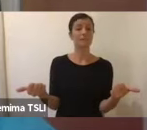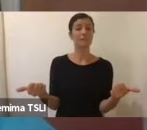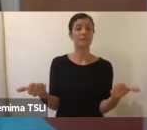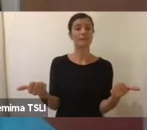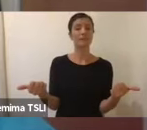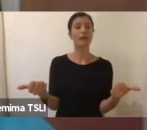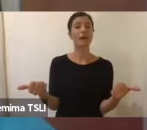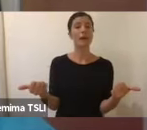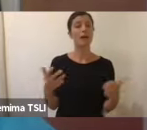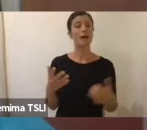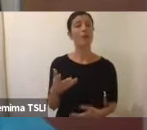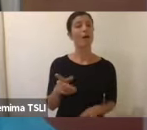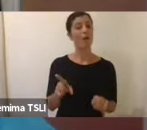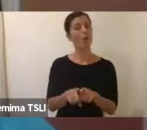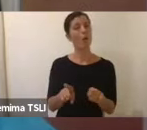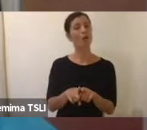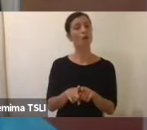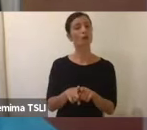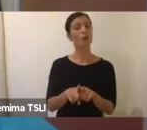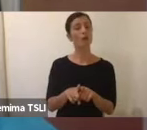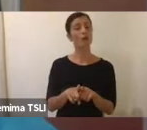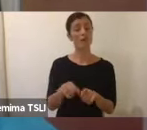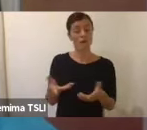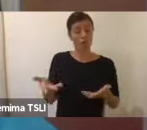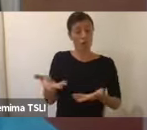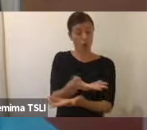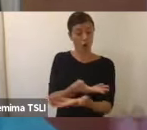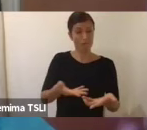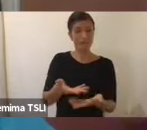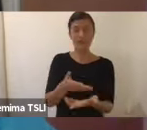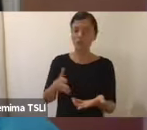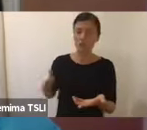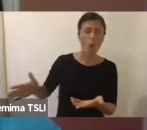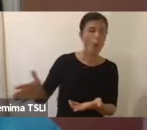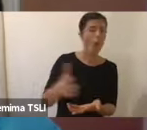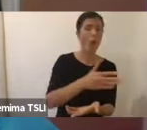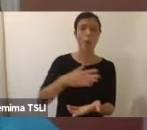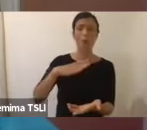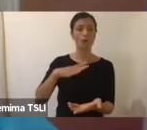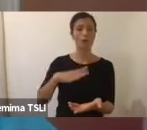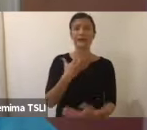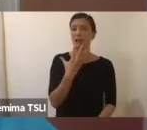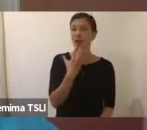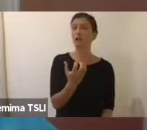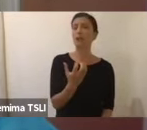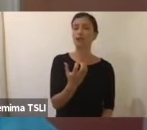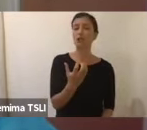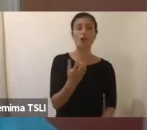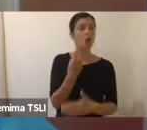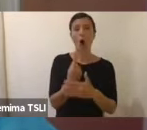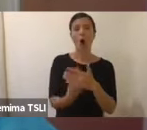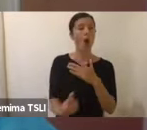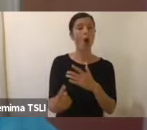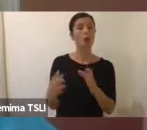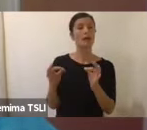took courage for all of us to have that conversation so there in itself uh that talks to